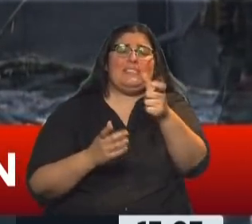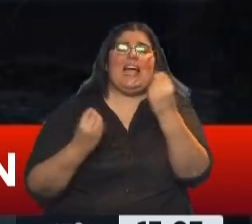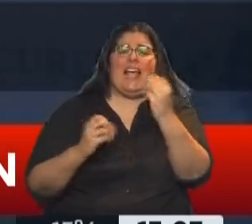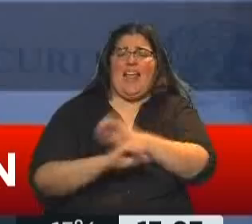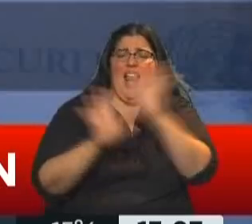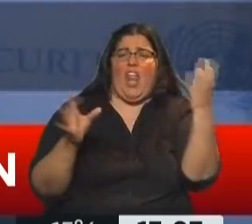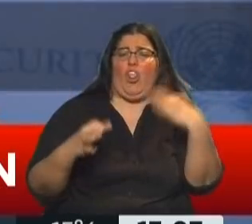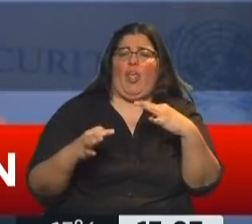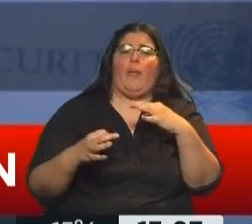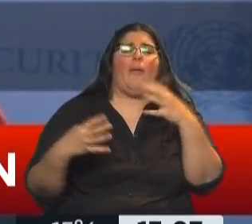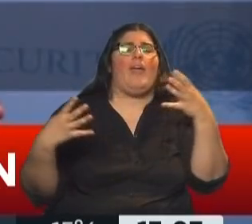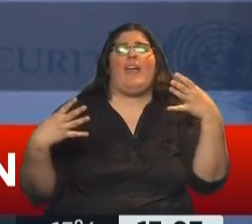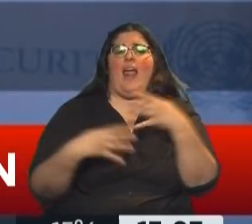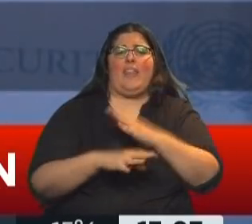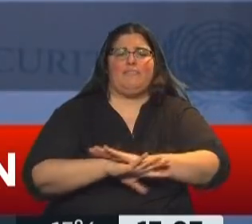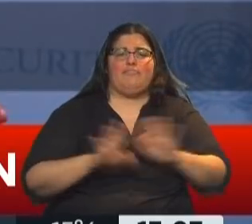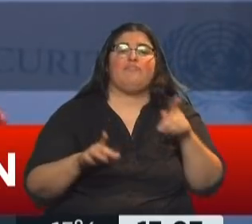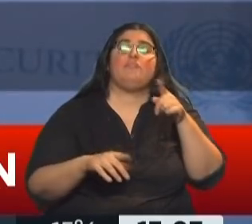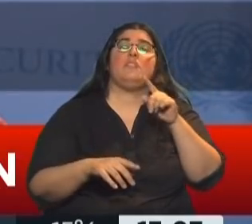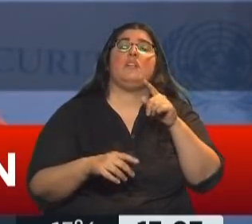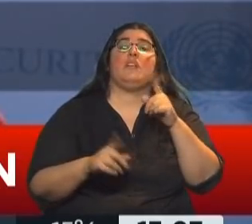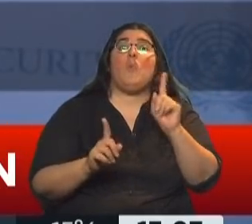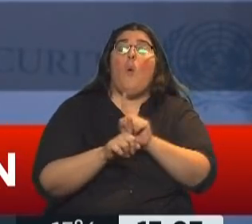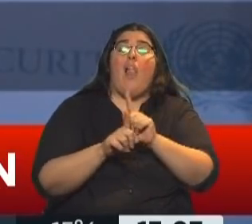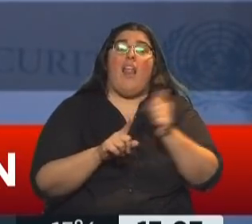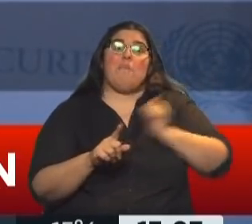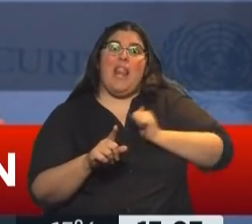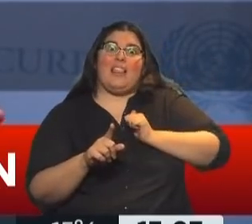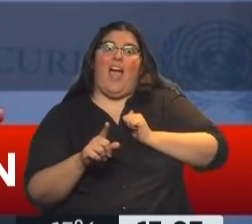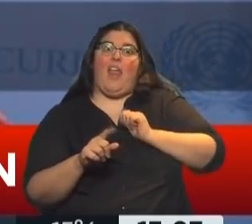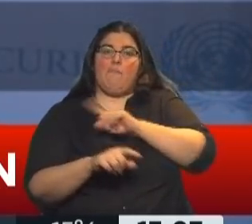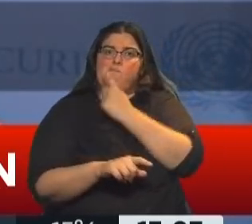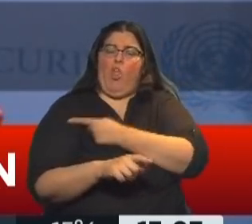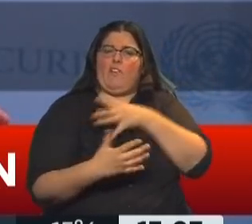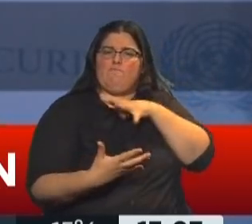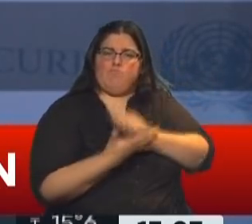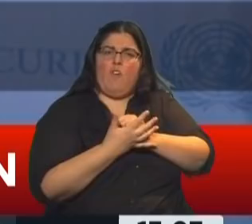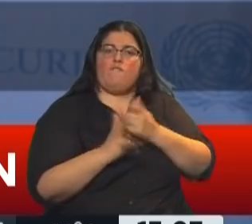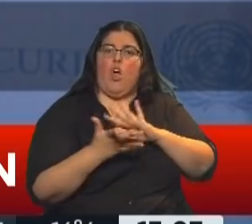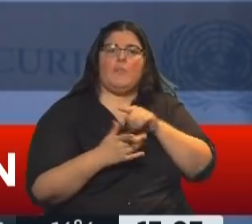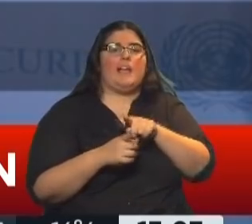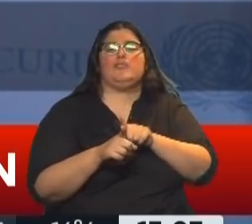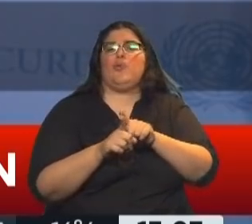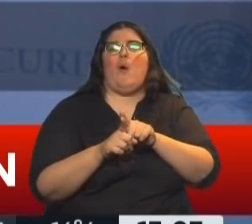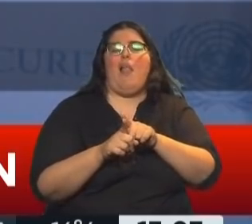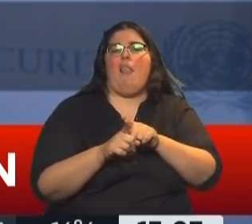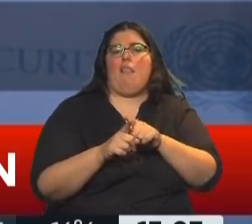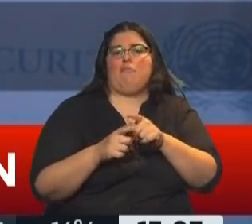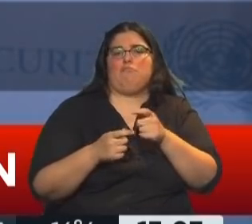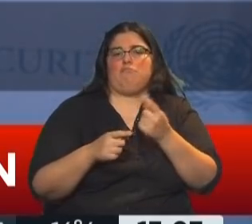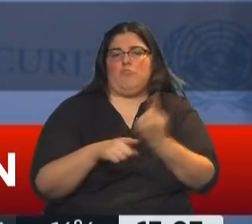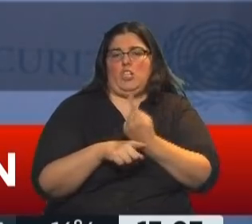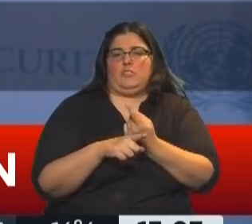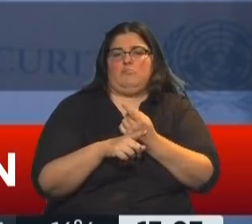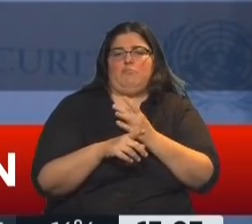clear. Seizing power through military force is a losing proposition that can